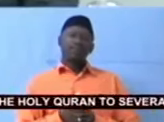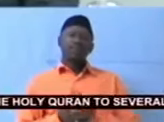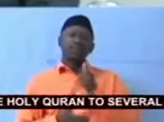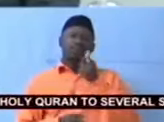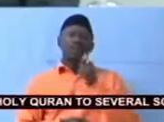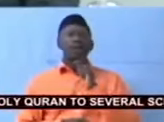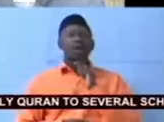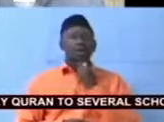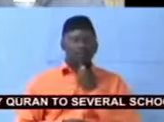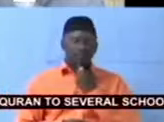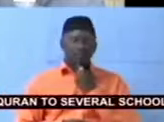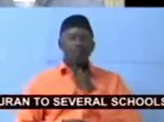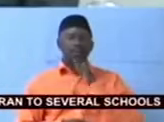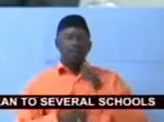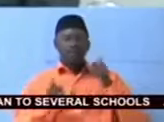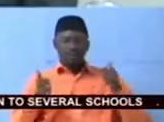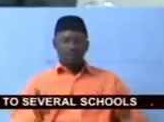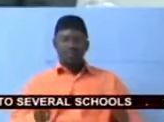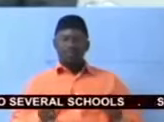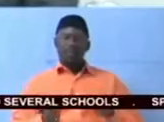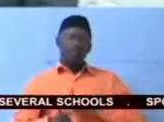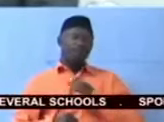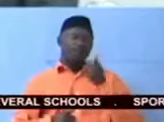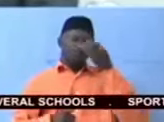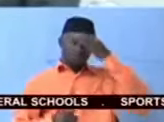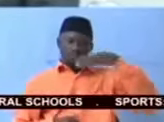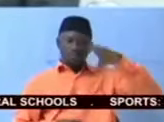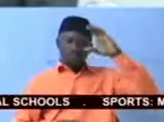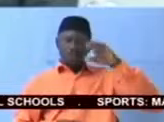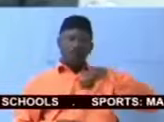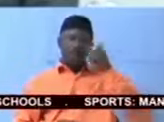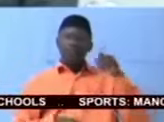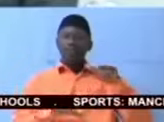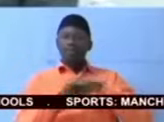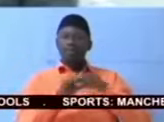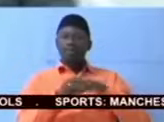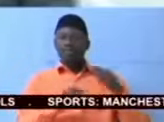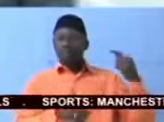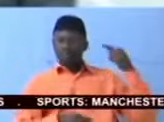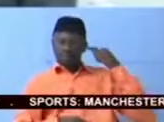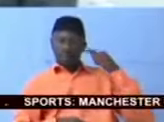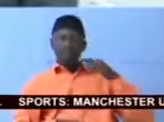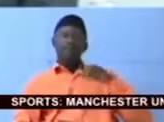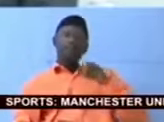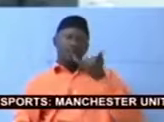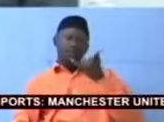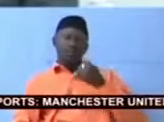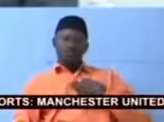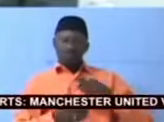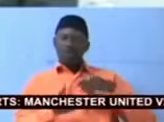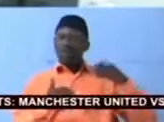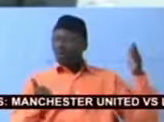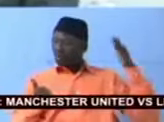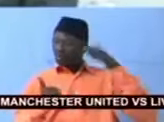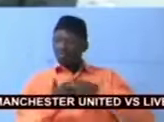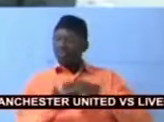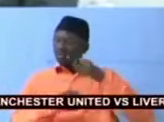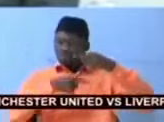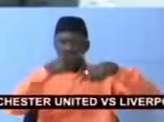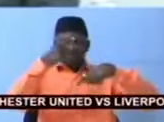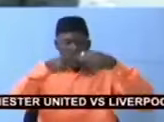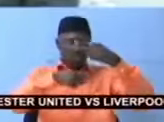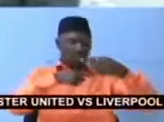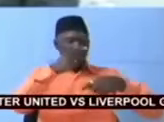commissioners, and members of the audience. Yes, we still continuing with